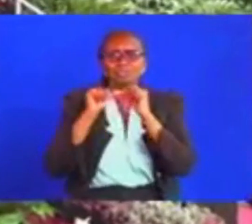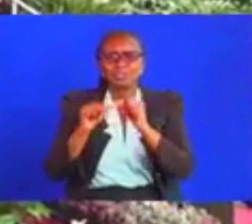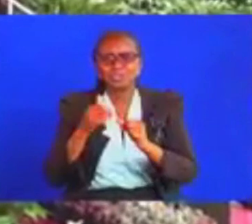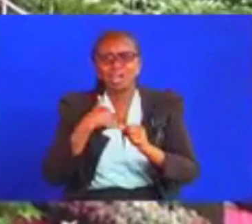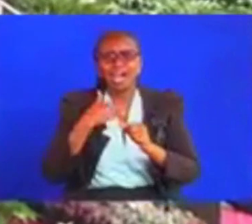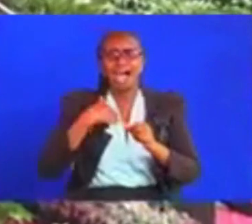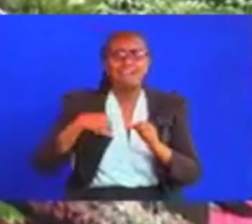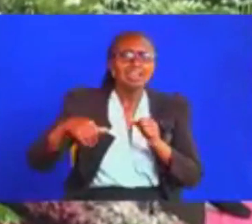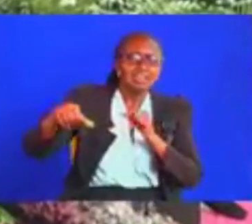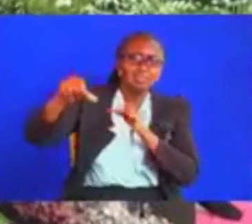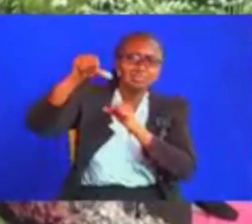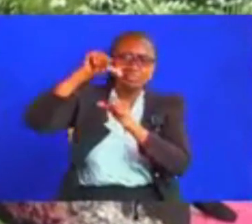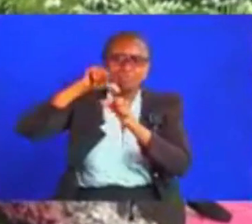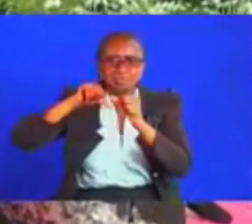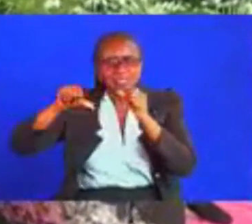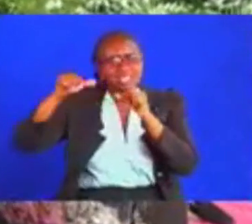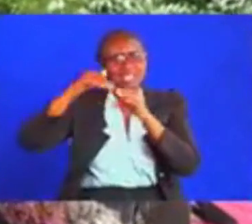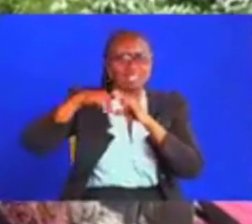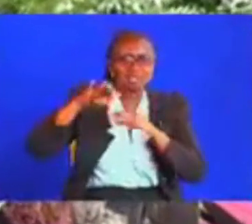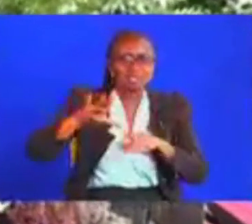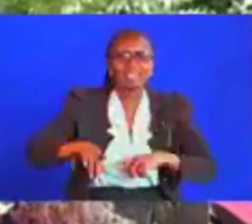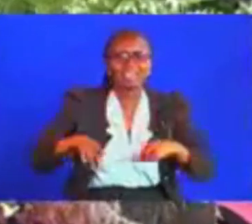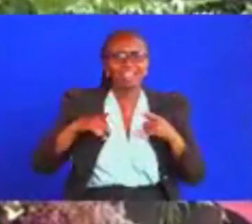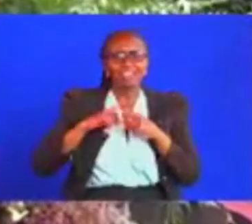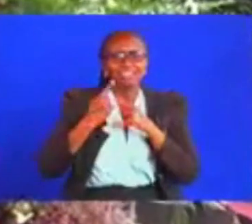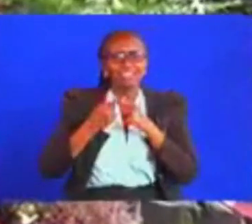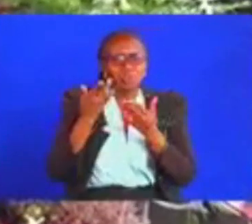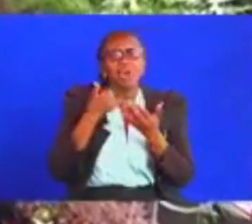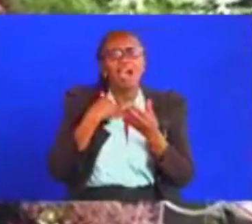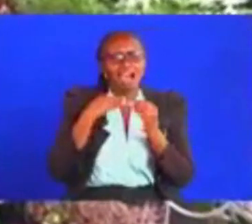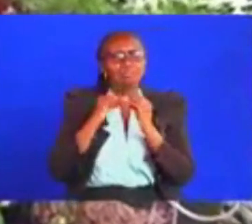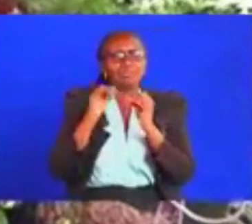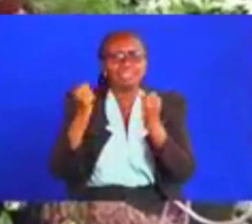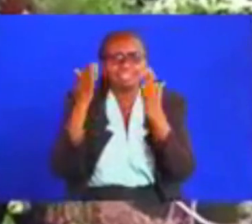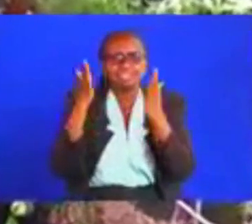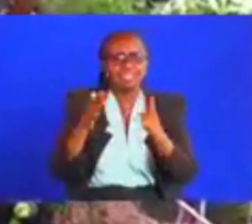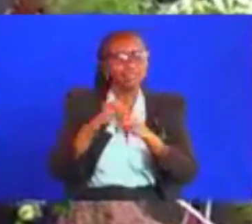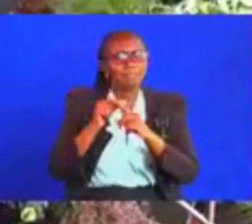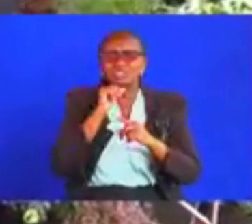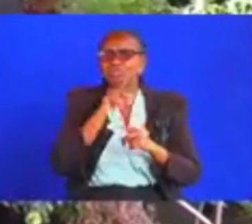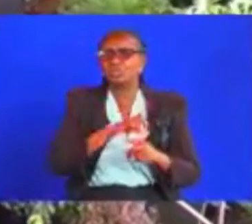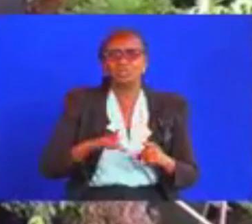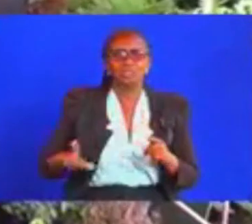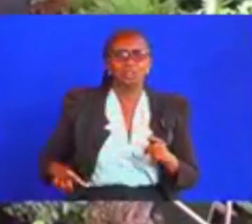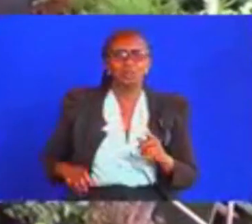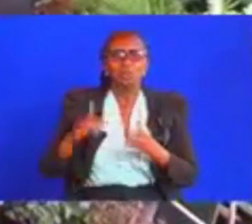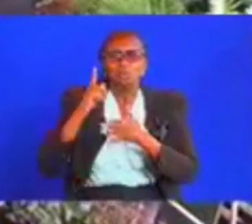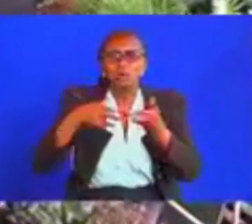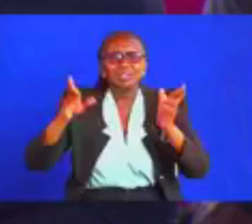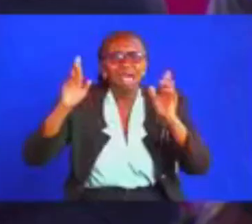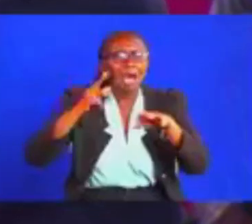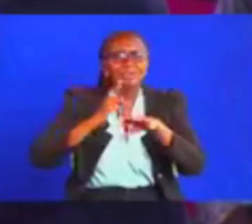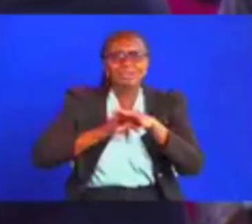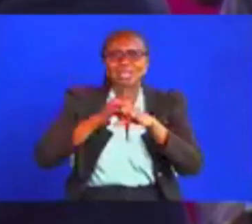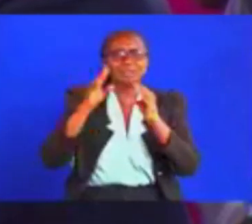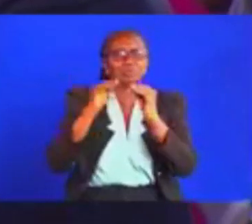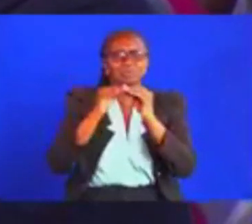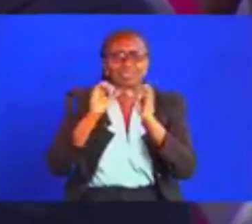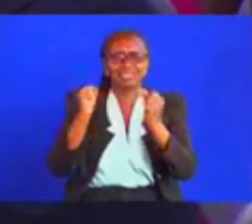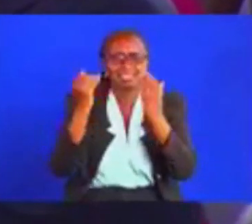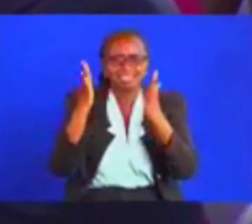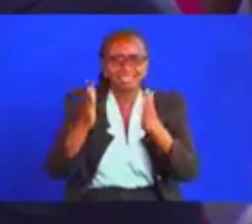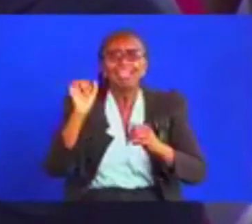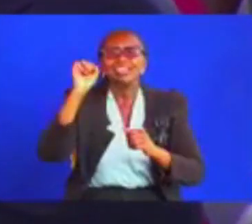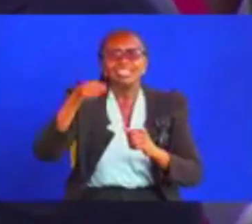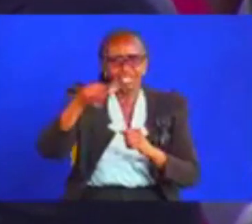at the epicenter of your own life, you may have met the Savior, but not Lord. What happens when you meet the Savior? I know we say we give